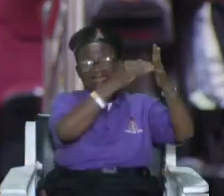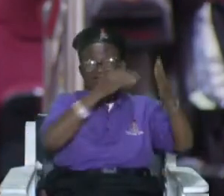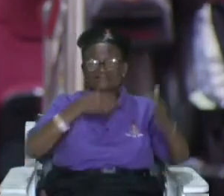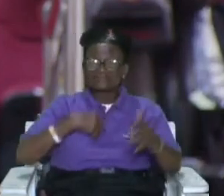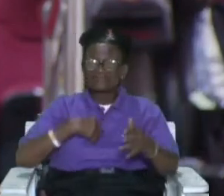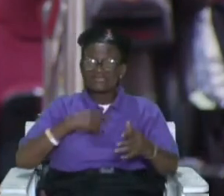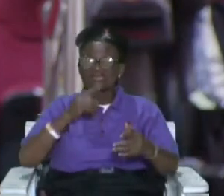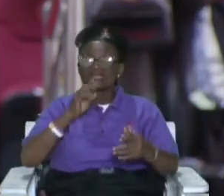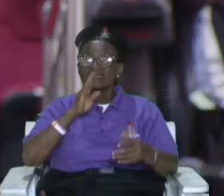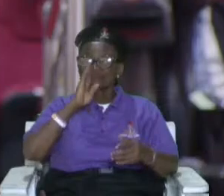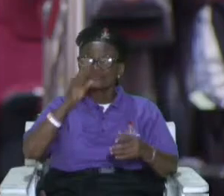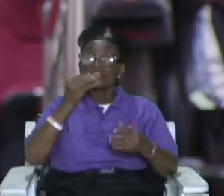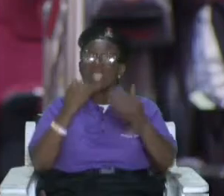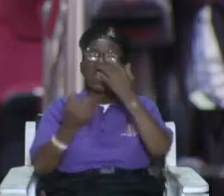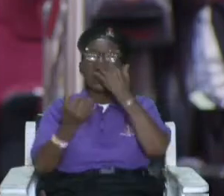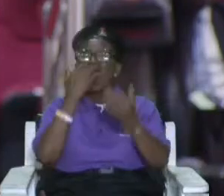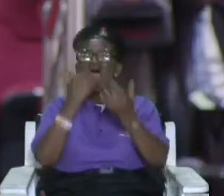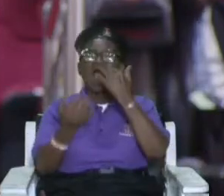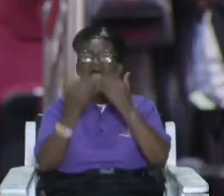by fire.